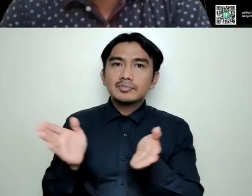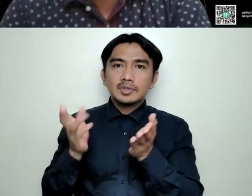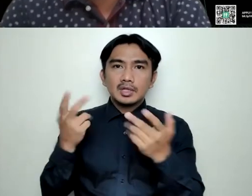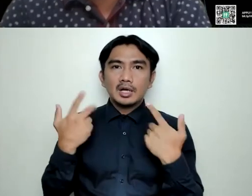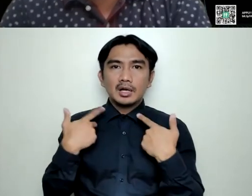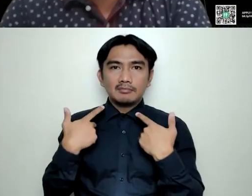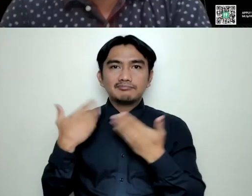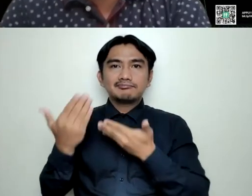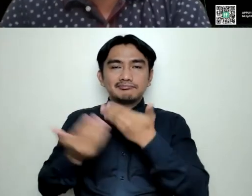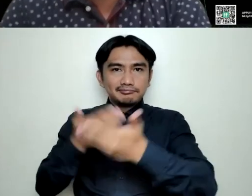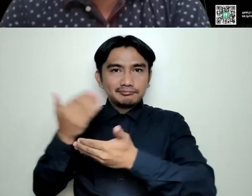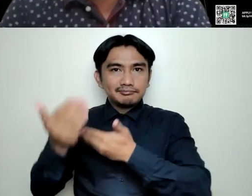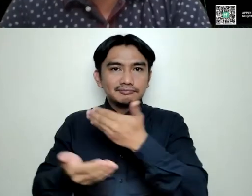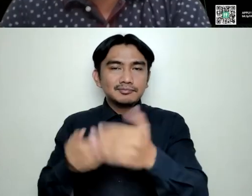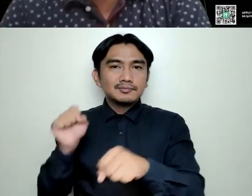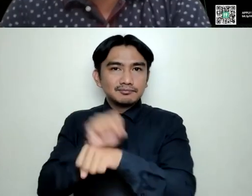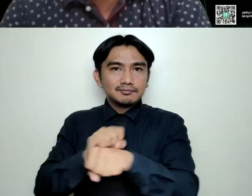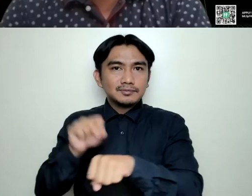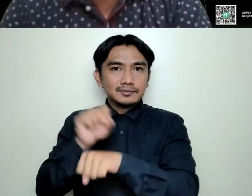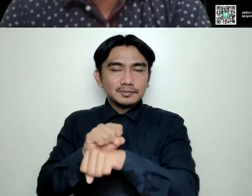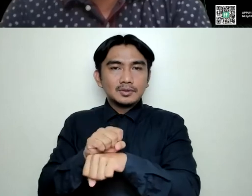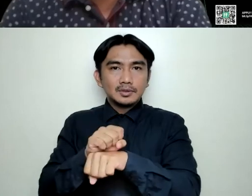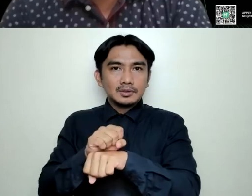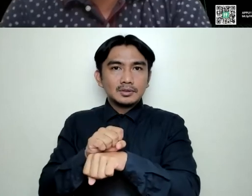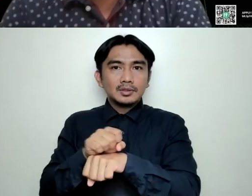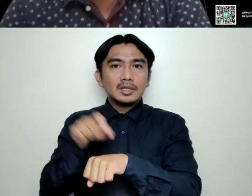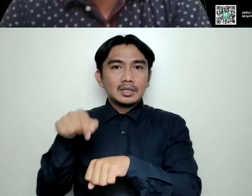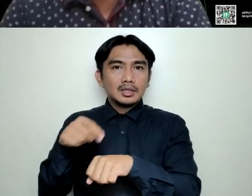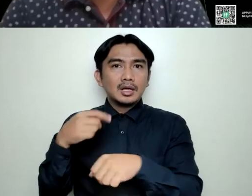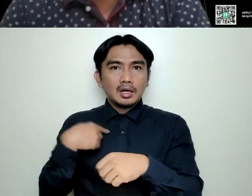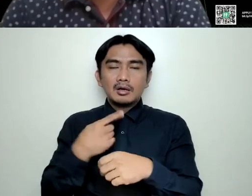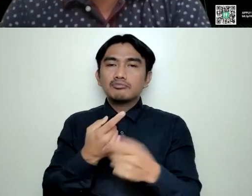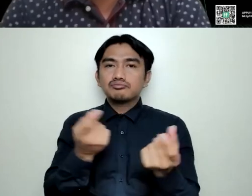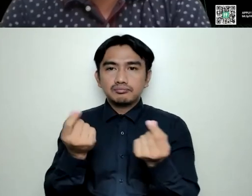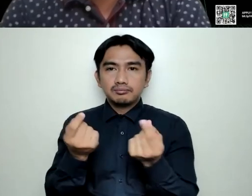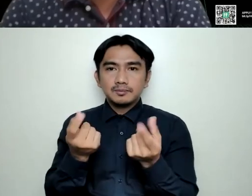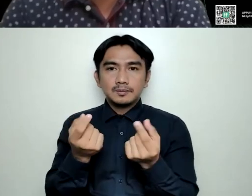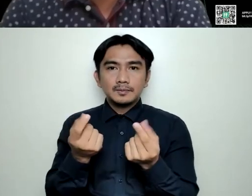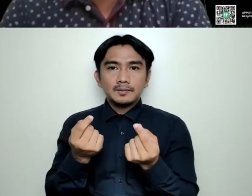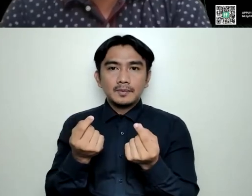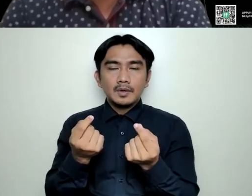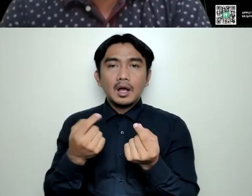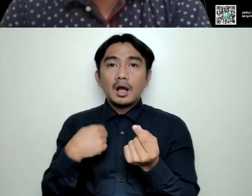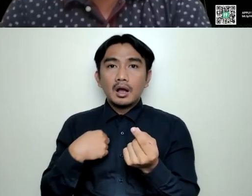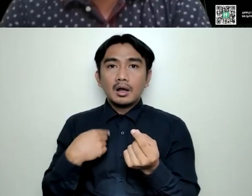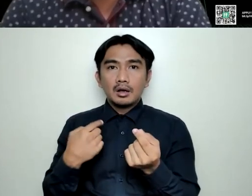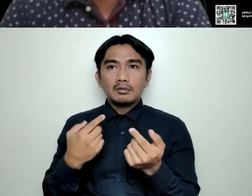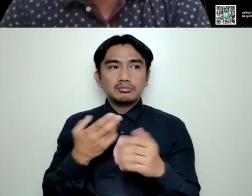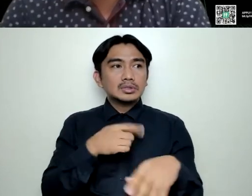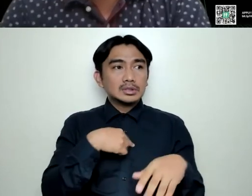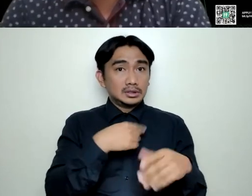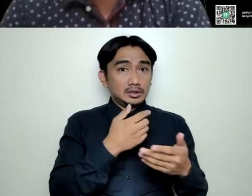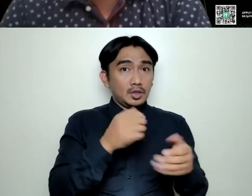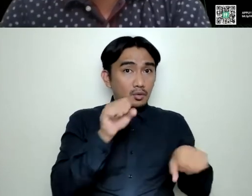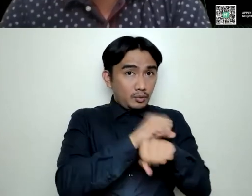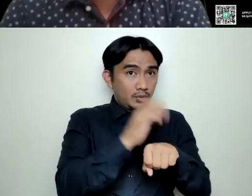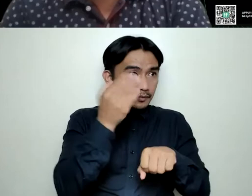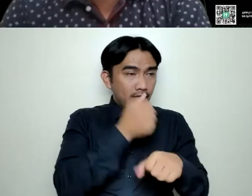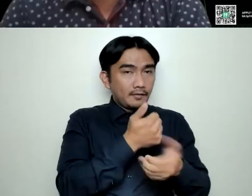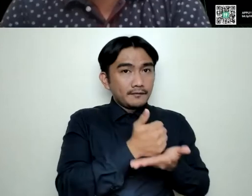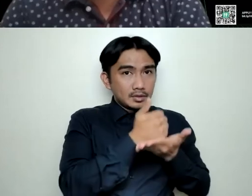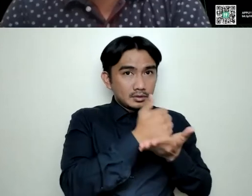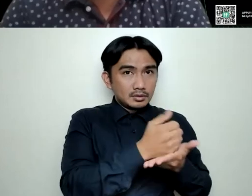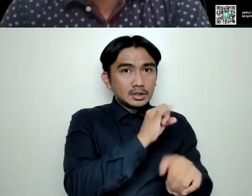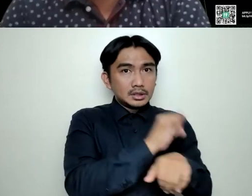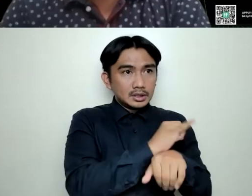operations. And this is what part of what I do while I was in the hotel industry, like teaching